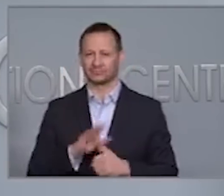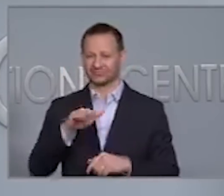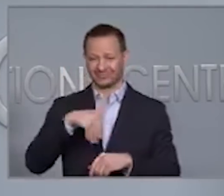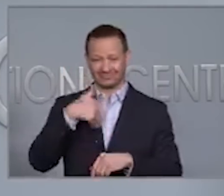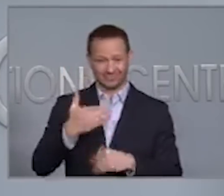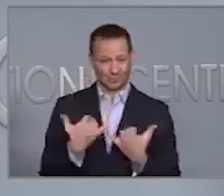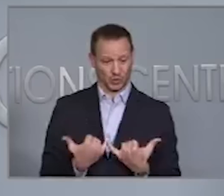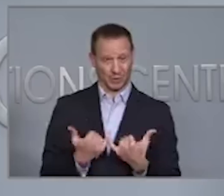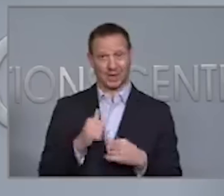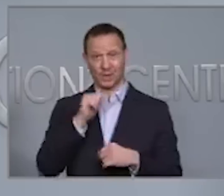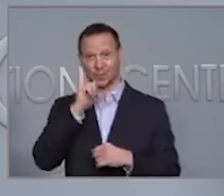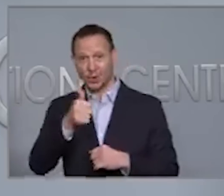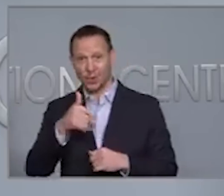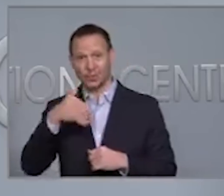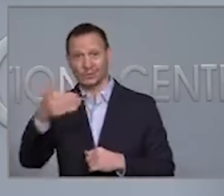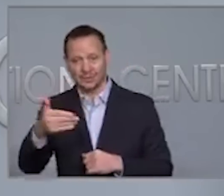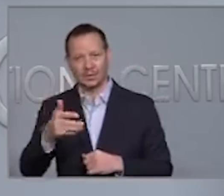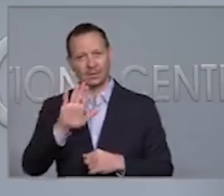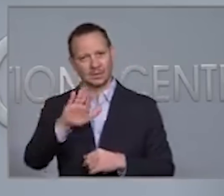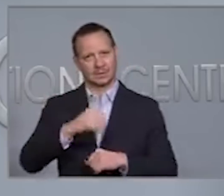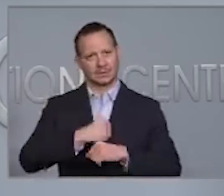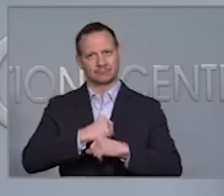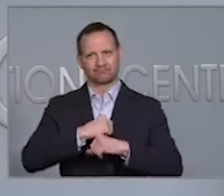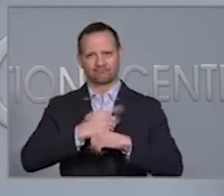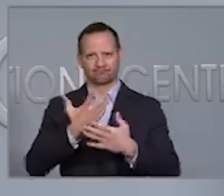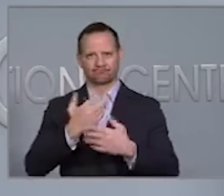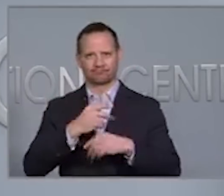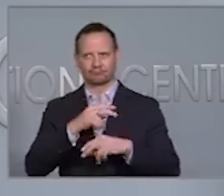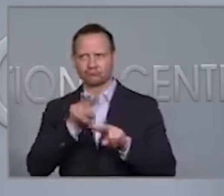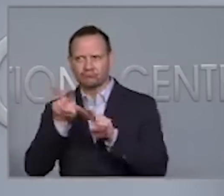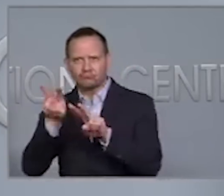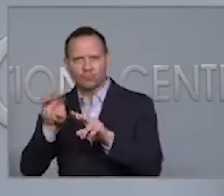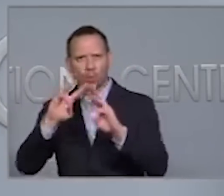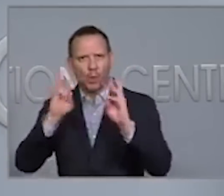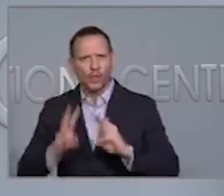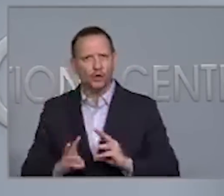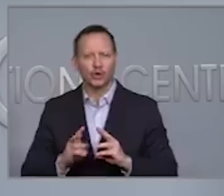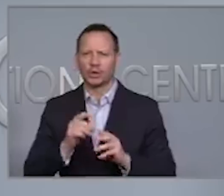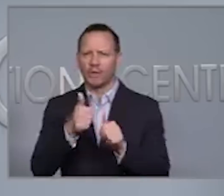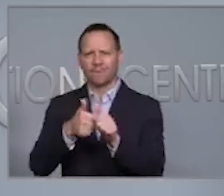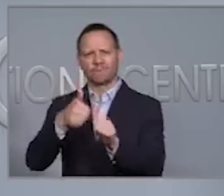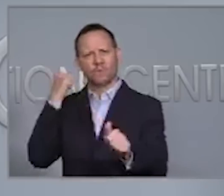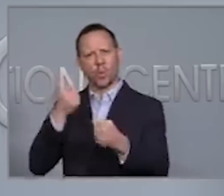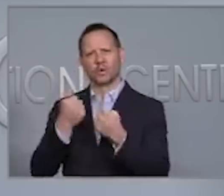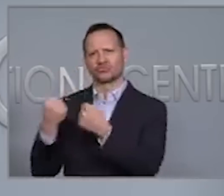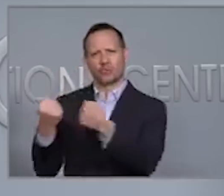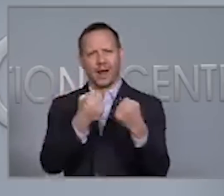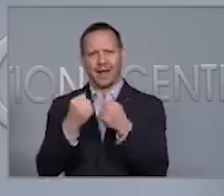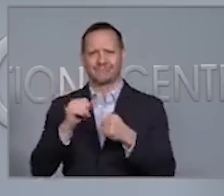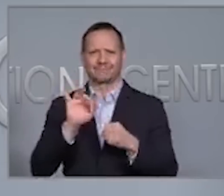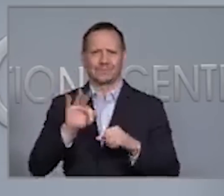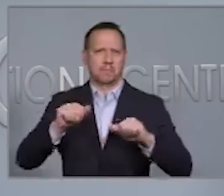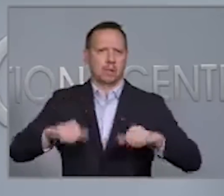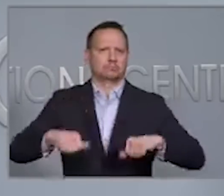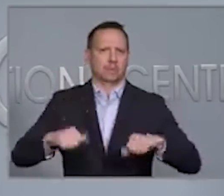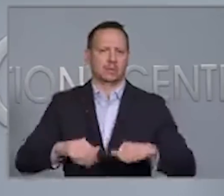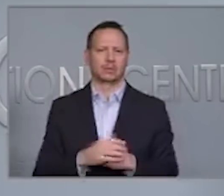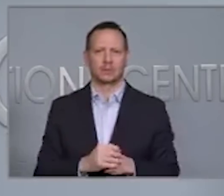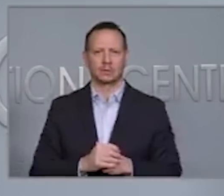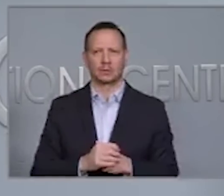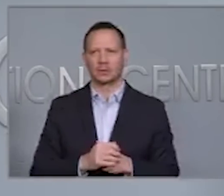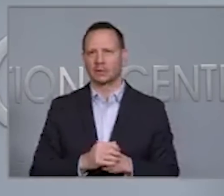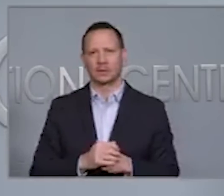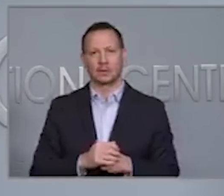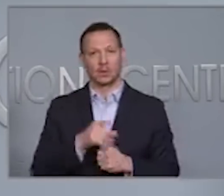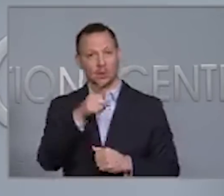ask that all North Carolinians continue to monitor the weather and stay off the roads if possible. Unnecessary travel not